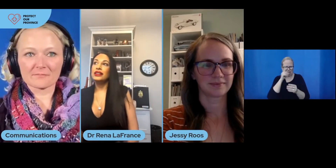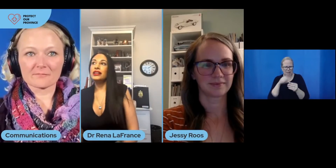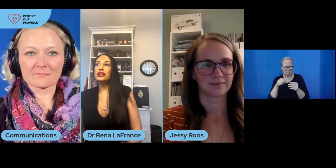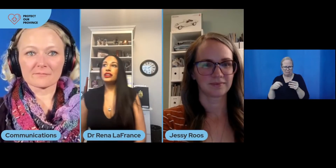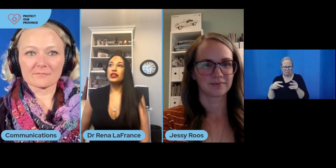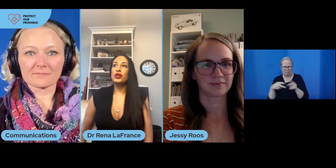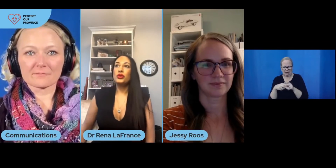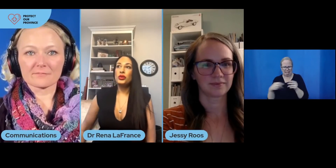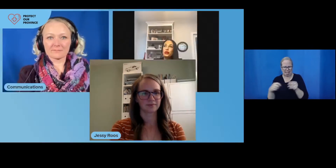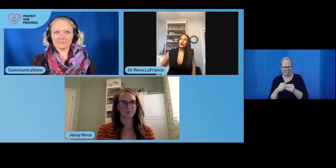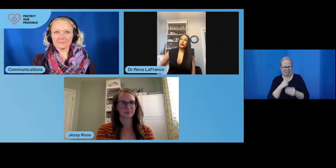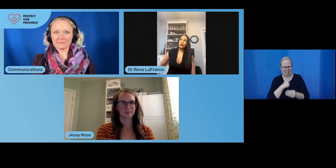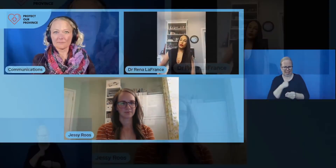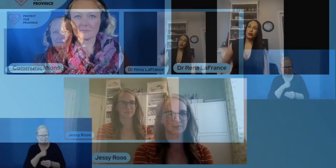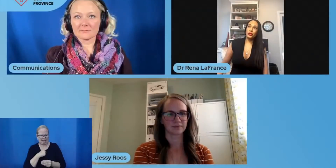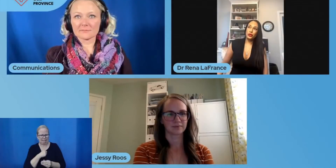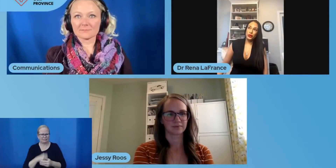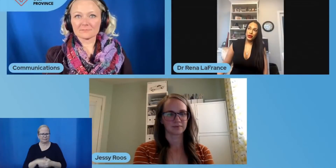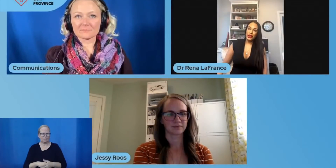that,